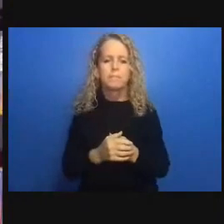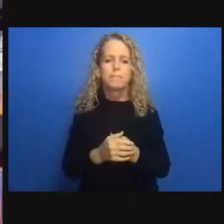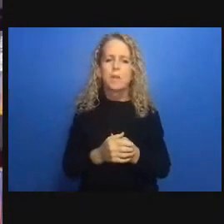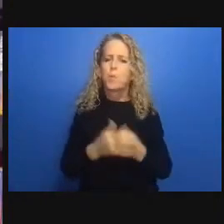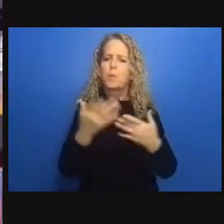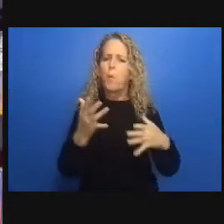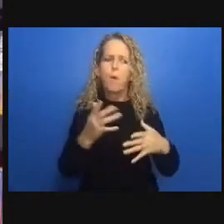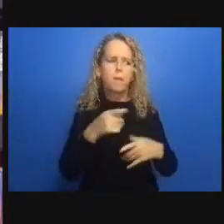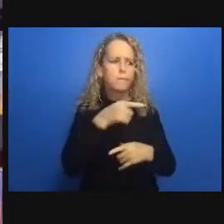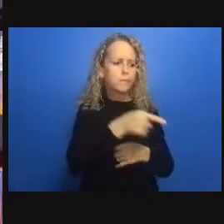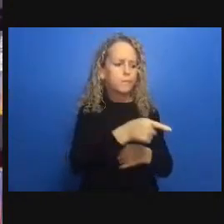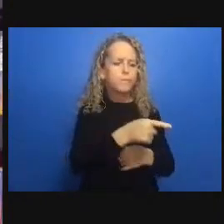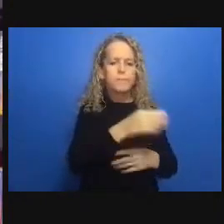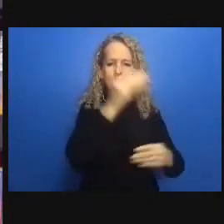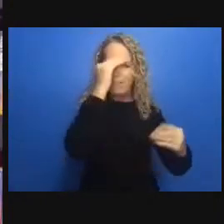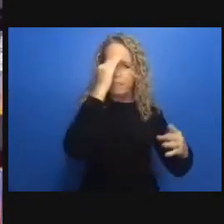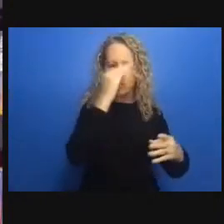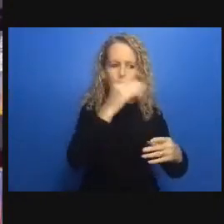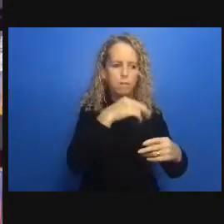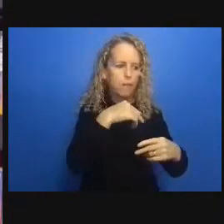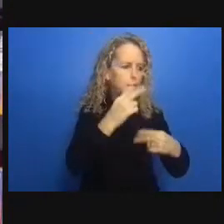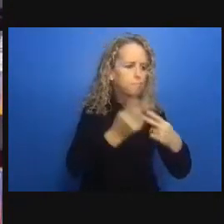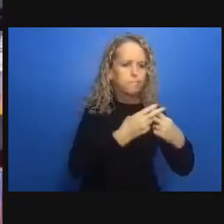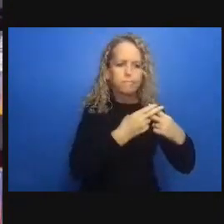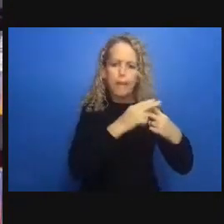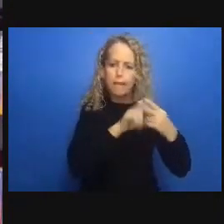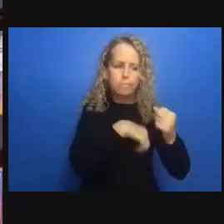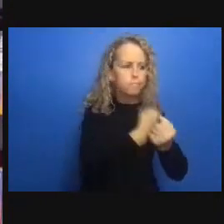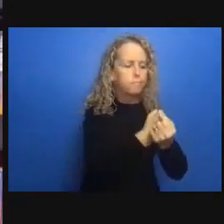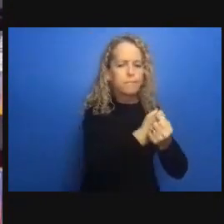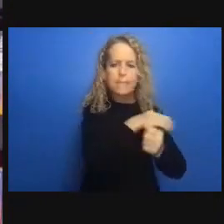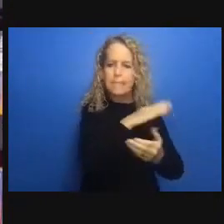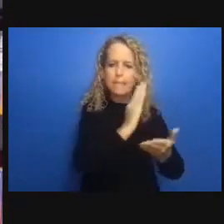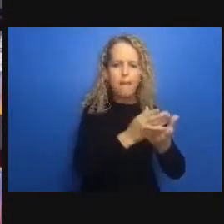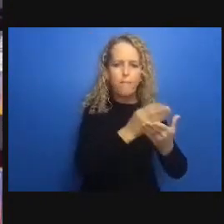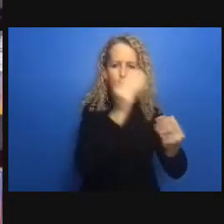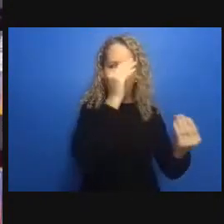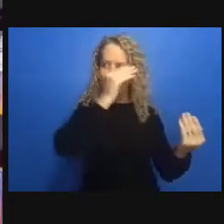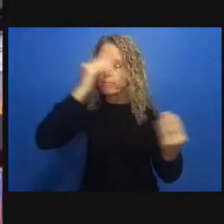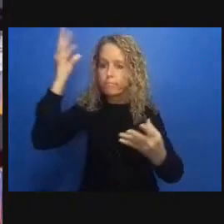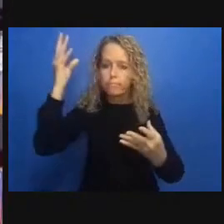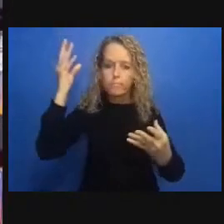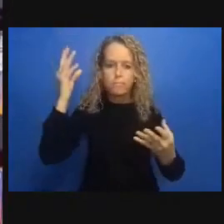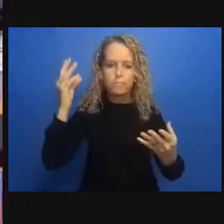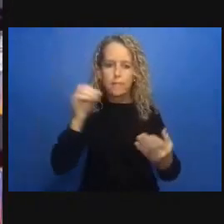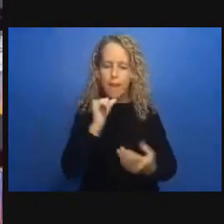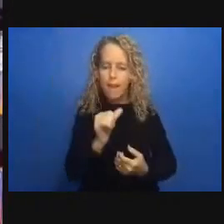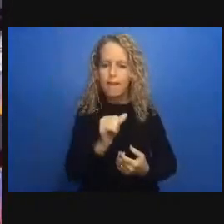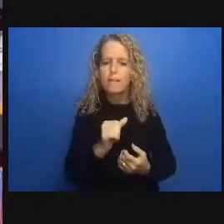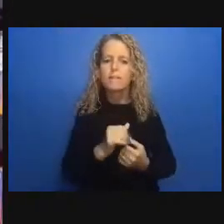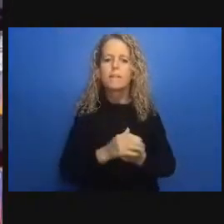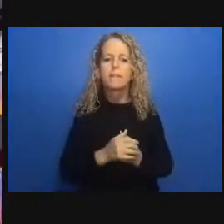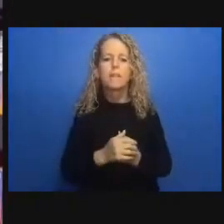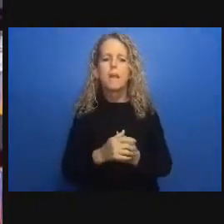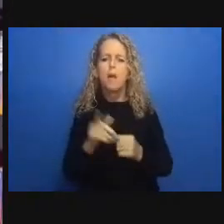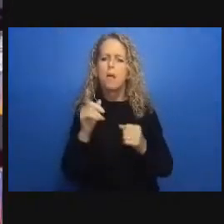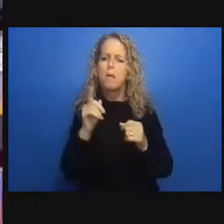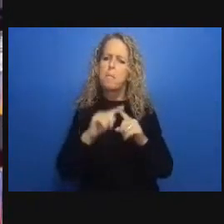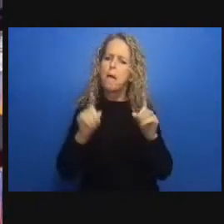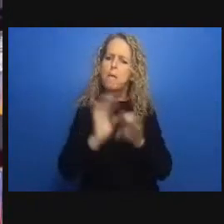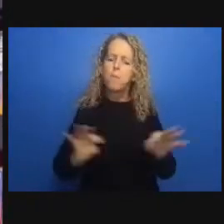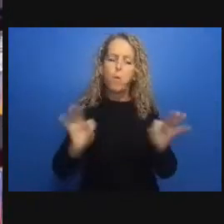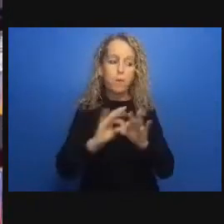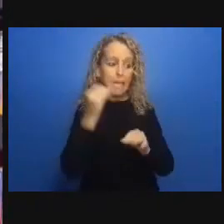but we need to be able to think about things on that spectrum, depending on the sensitivity data and